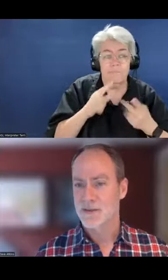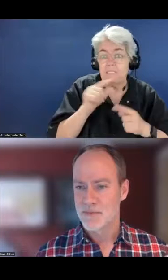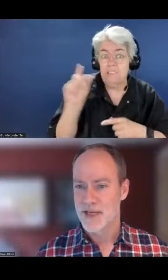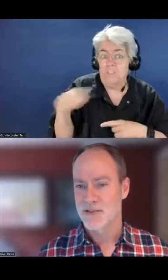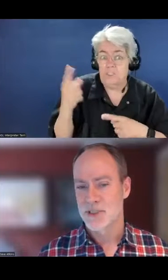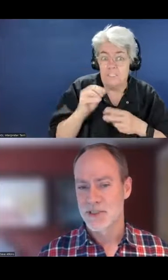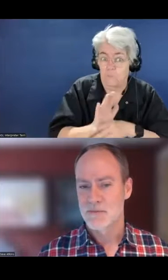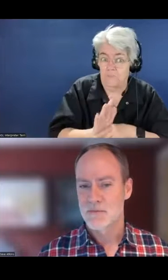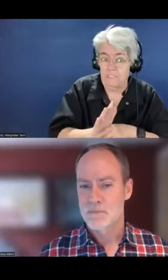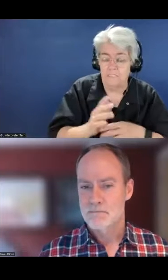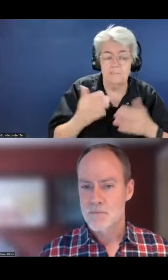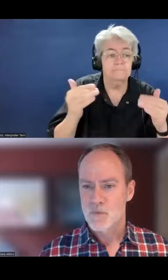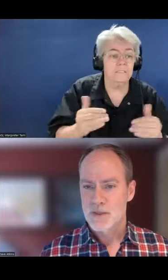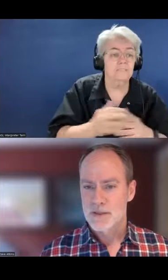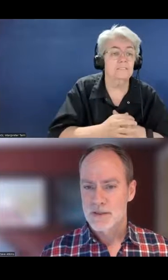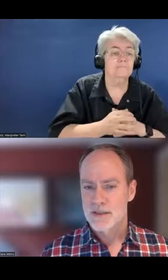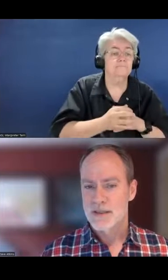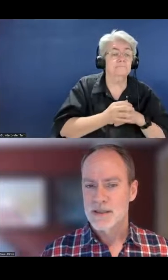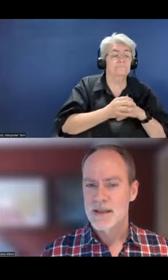movies. Next, please.